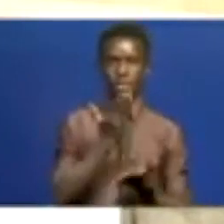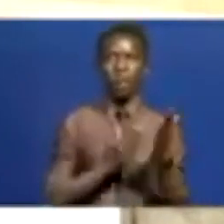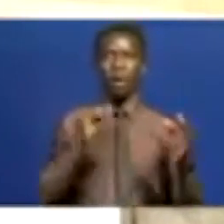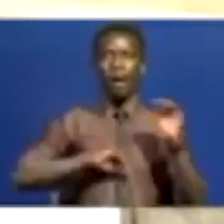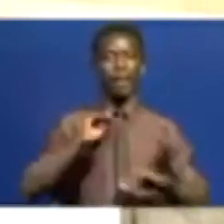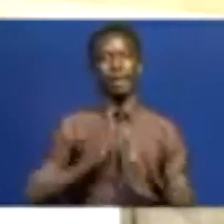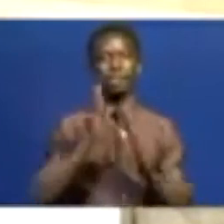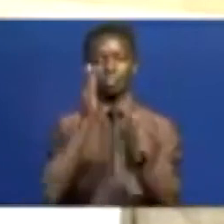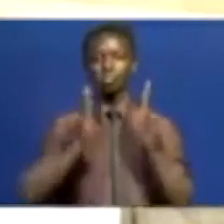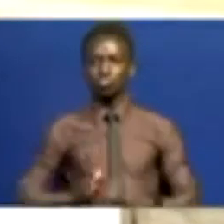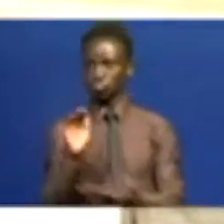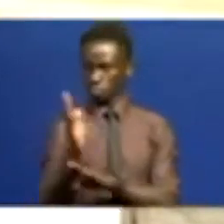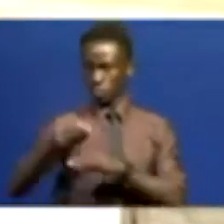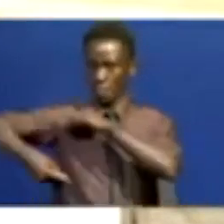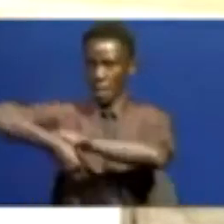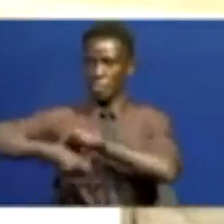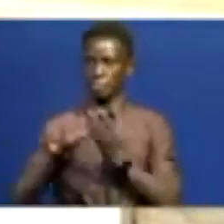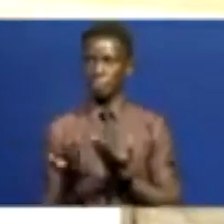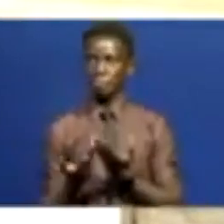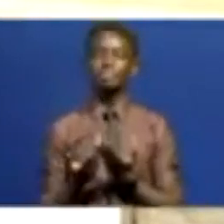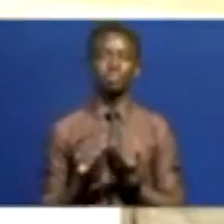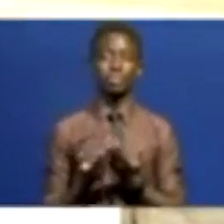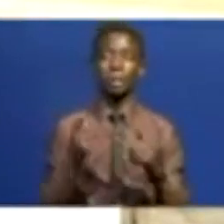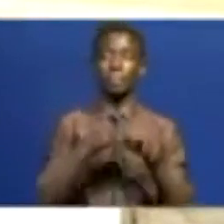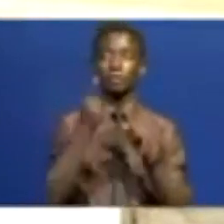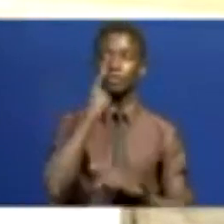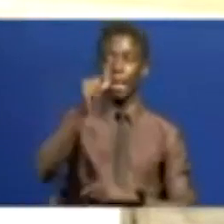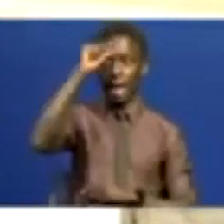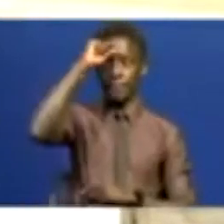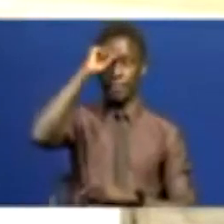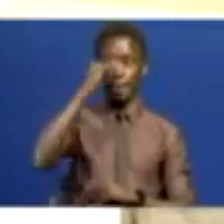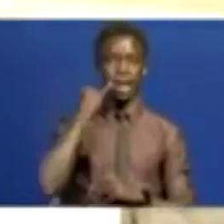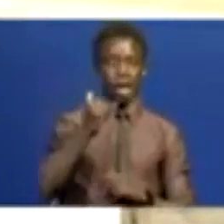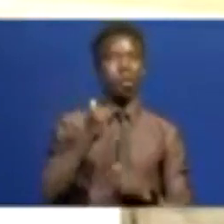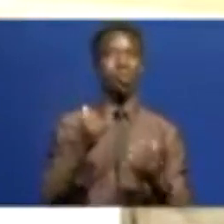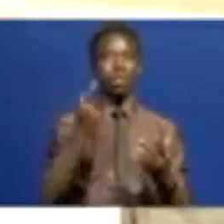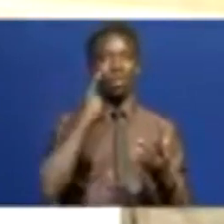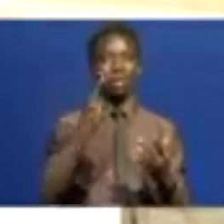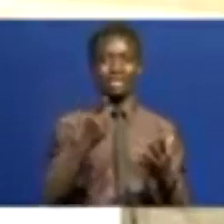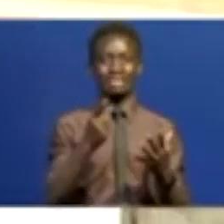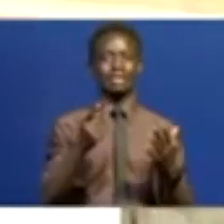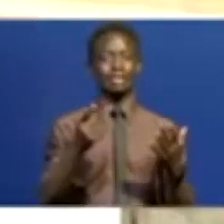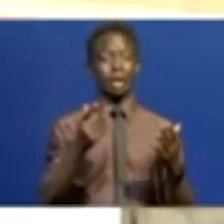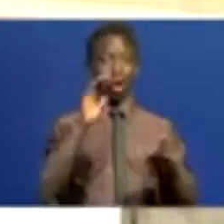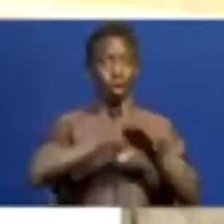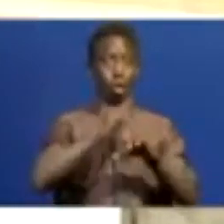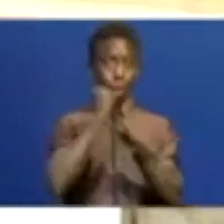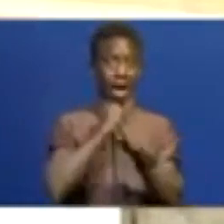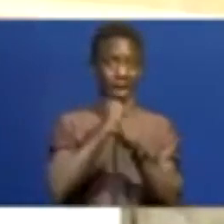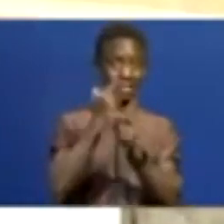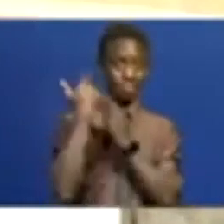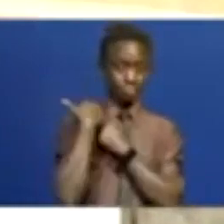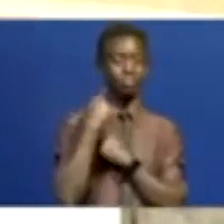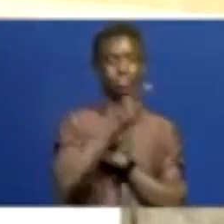pesa macho. So at a time when also government has been put in the corner when it comes to how it's happening, or the handling graft, this is something they need to